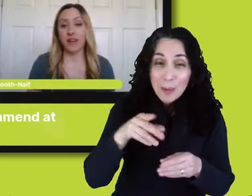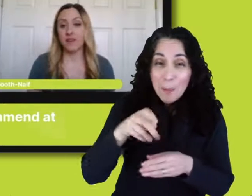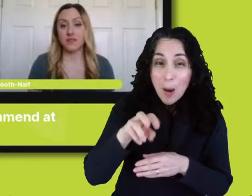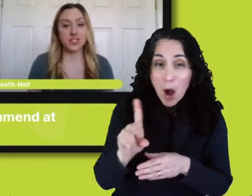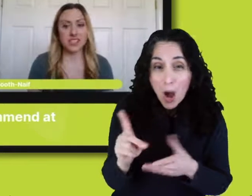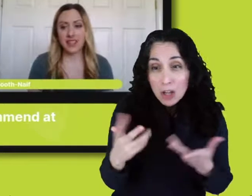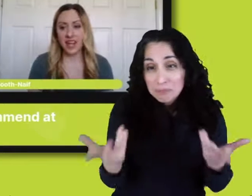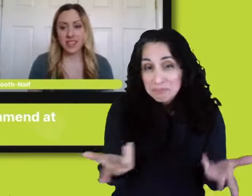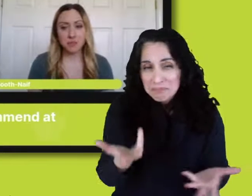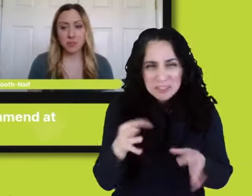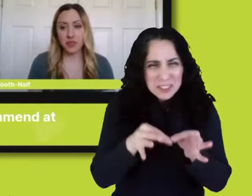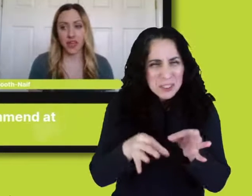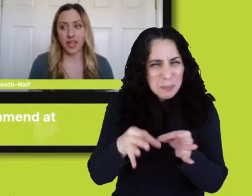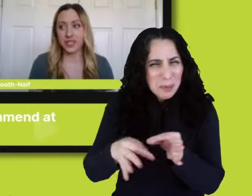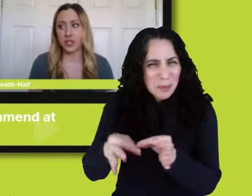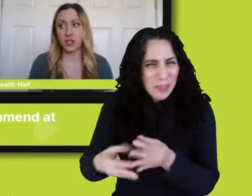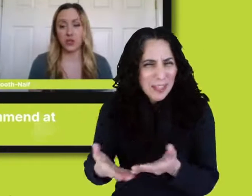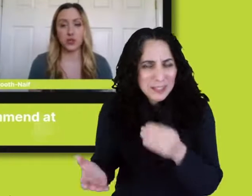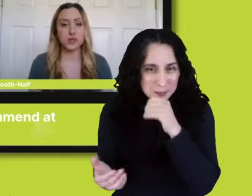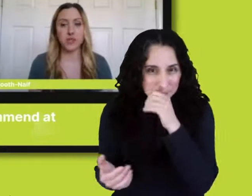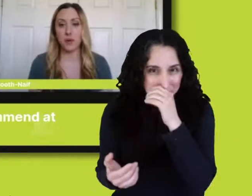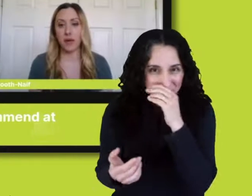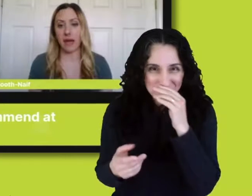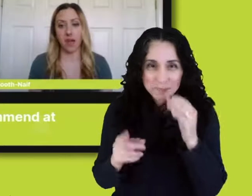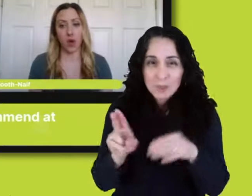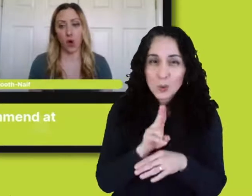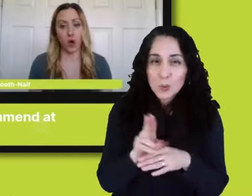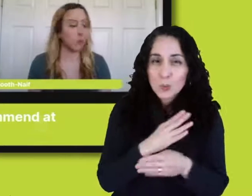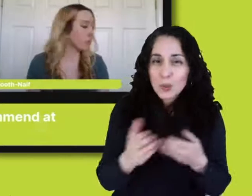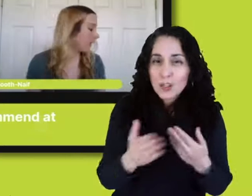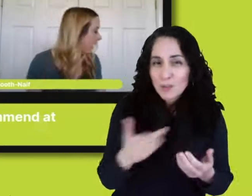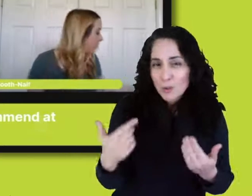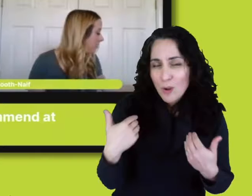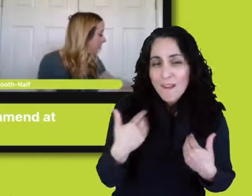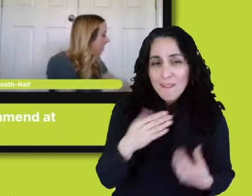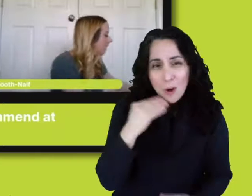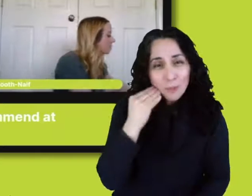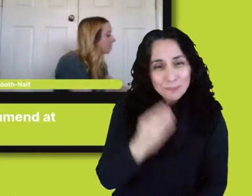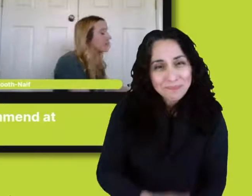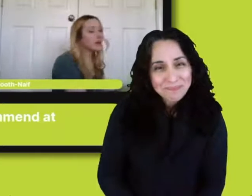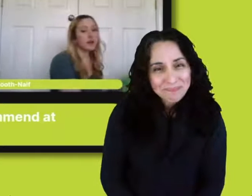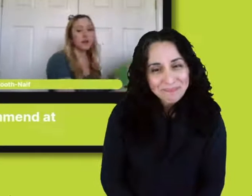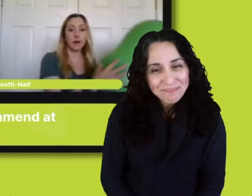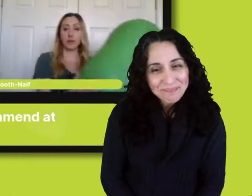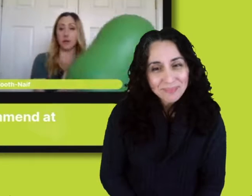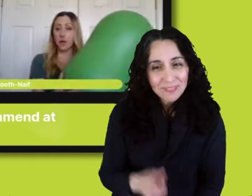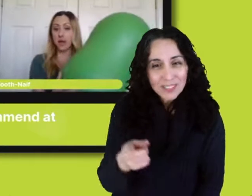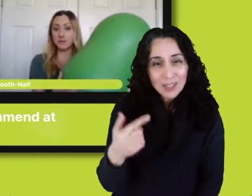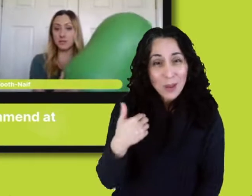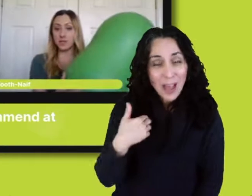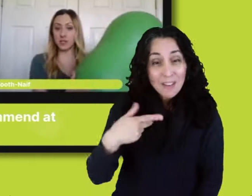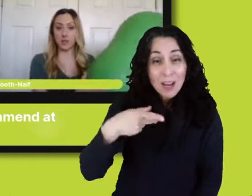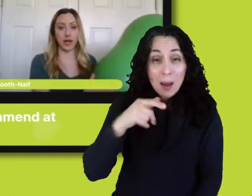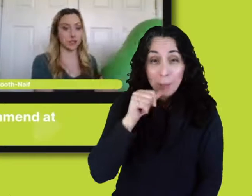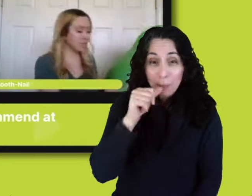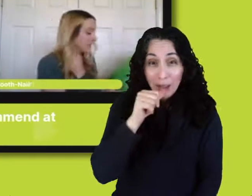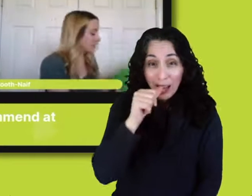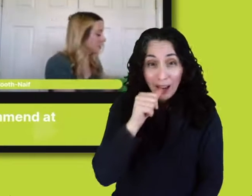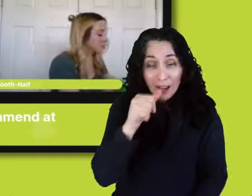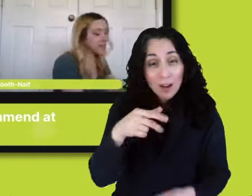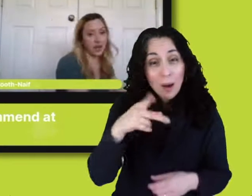If you have just a lot of simple things, use what you have at home. We have a peanut ball, so you can